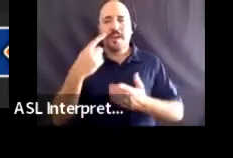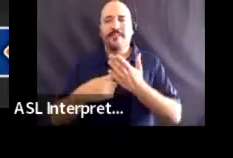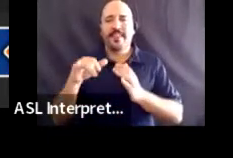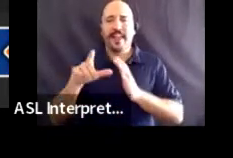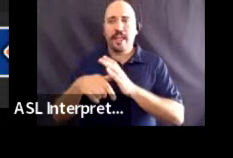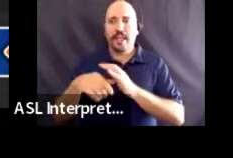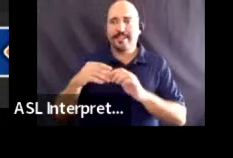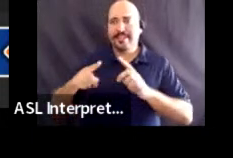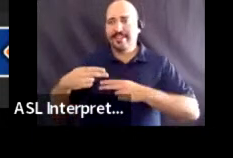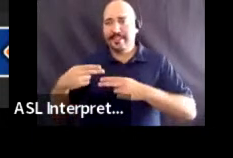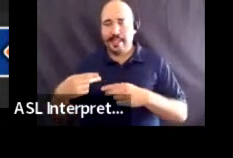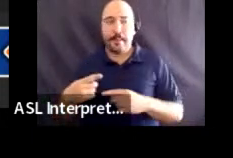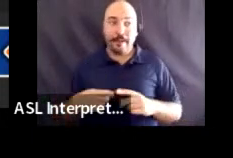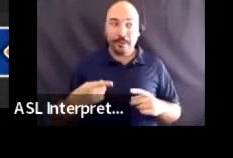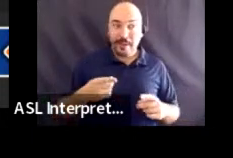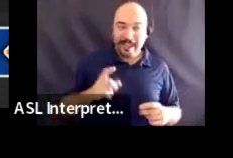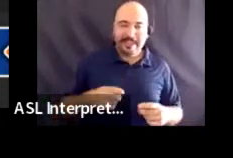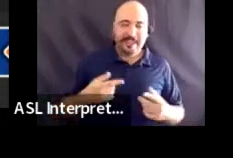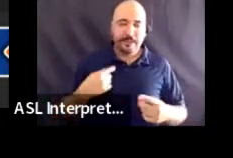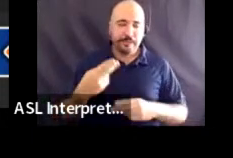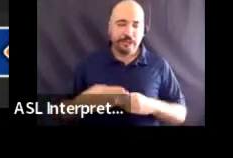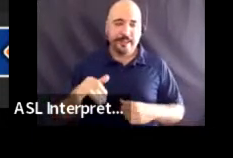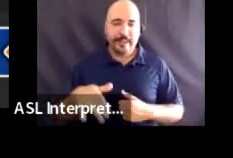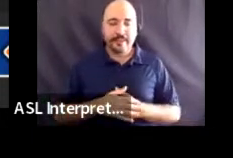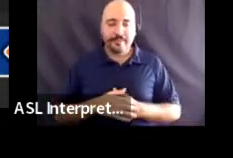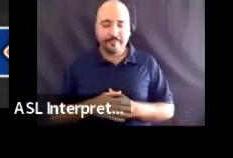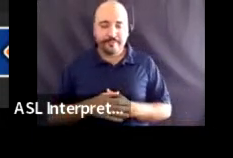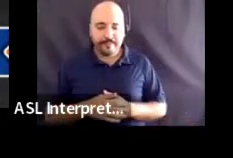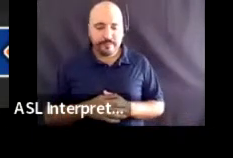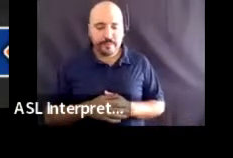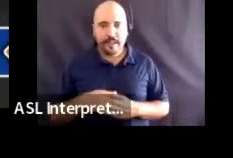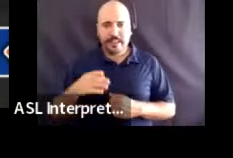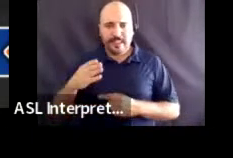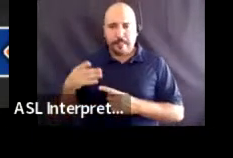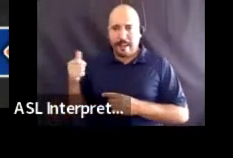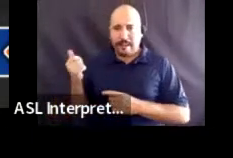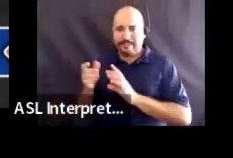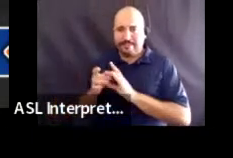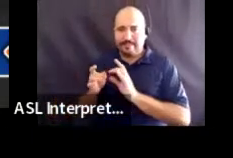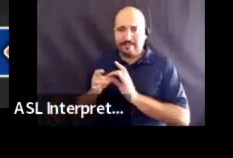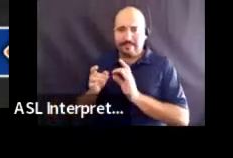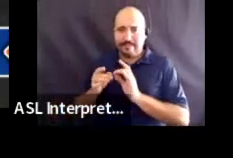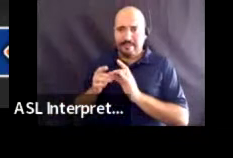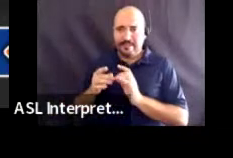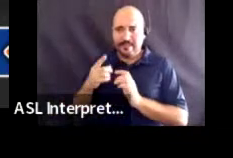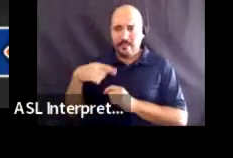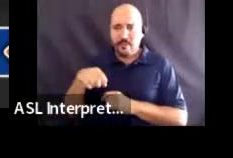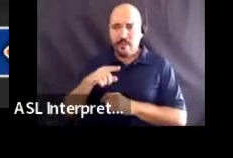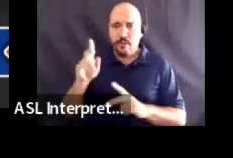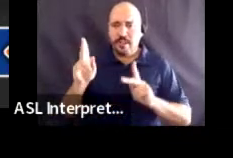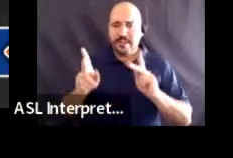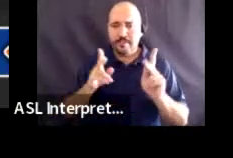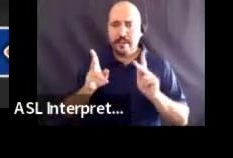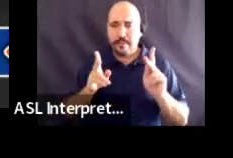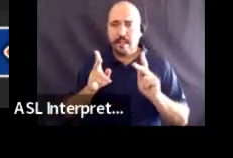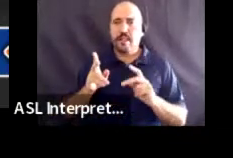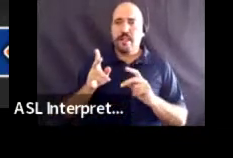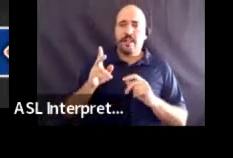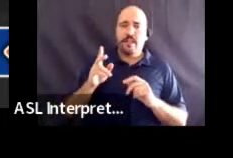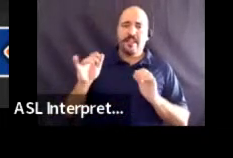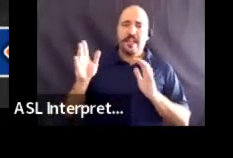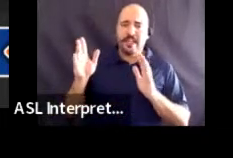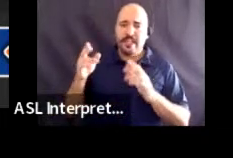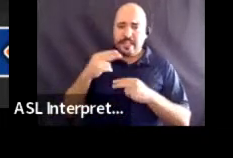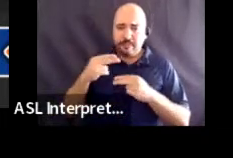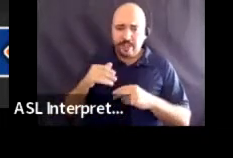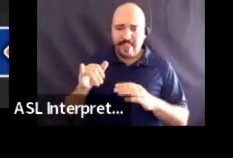out there since you asked about third parties. I also just wanted to mention for folks that the image on this slide did